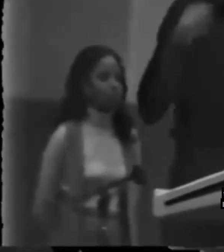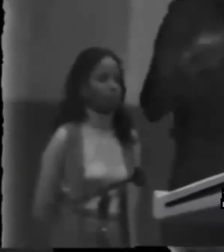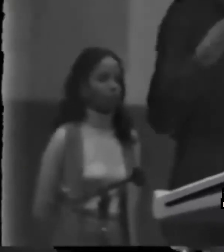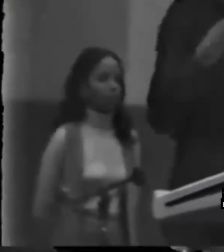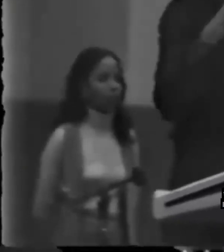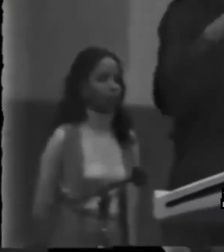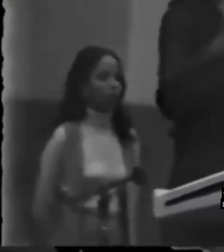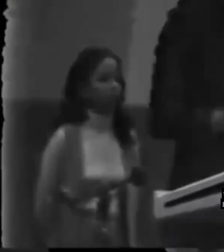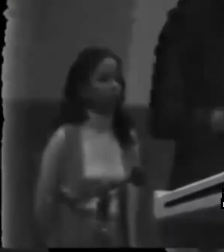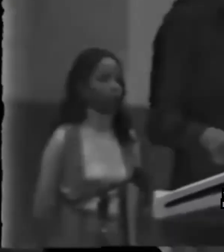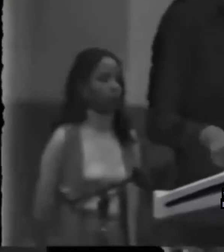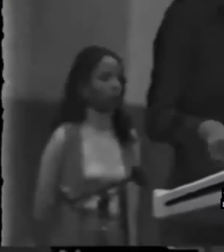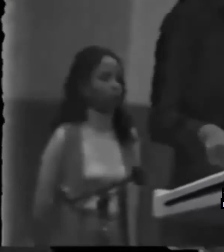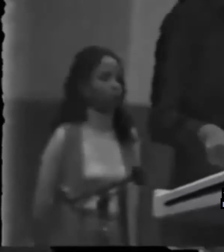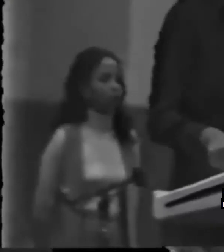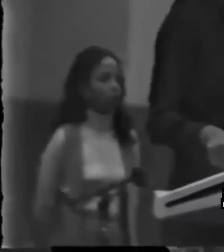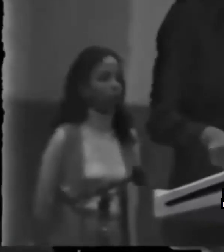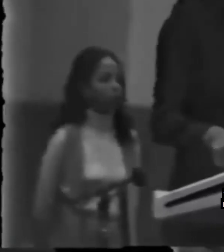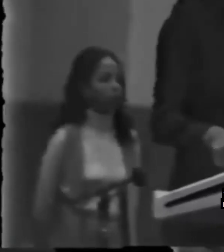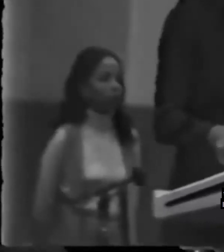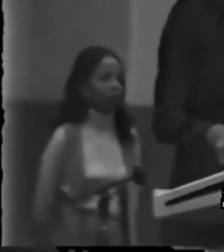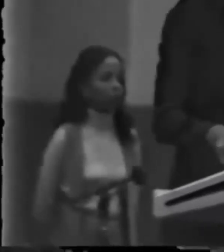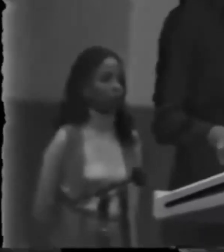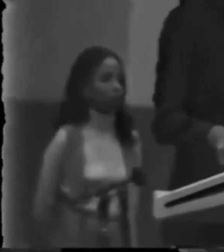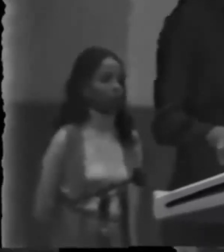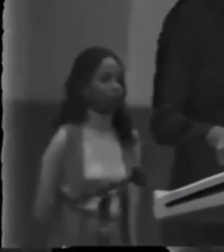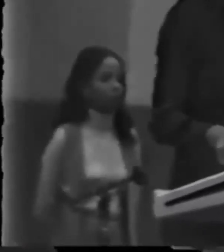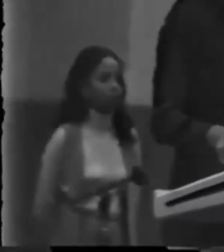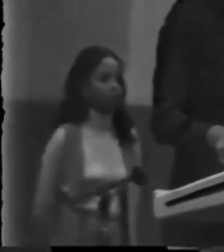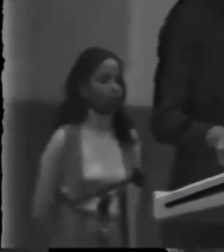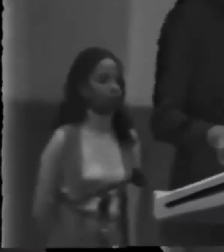because I know what it is like to be a political prisoner.